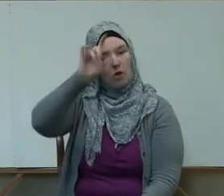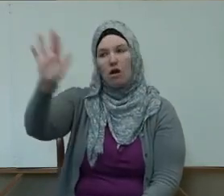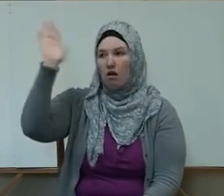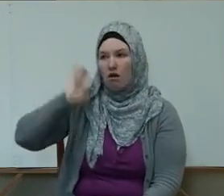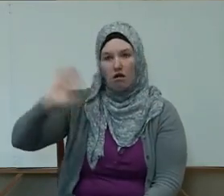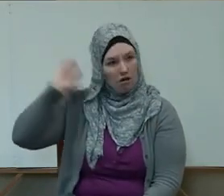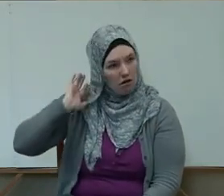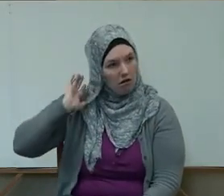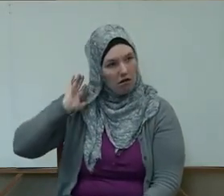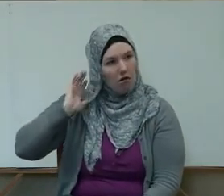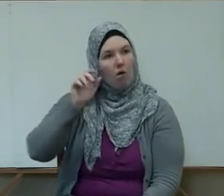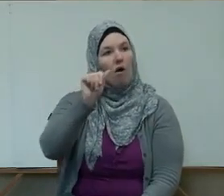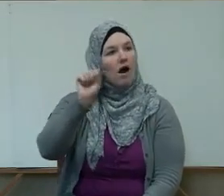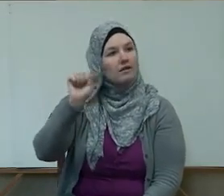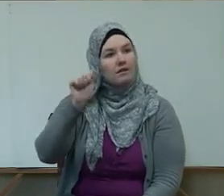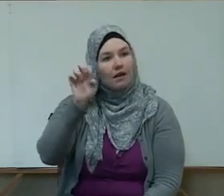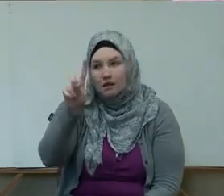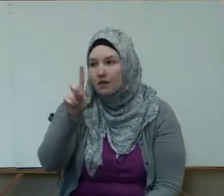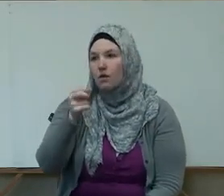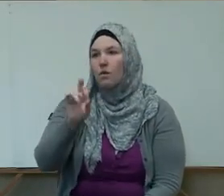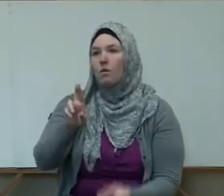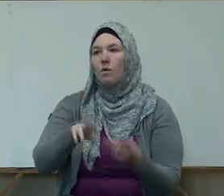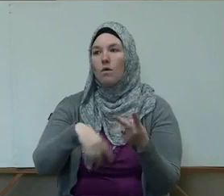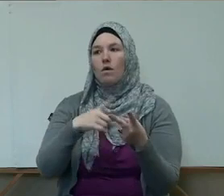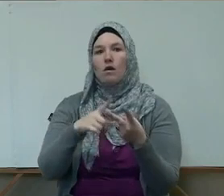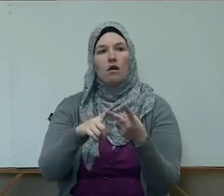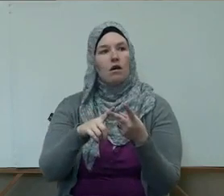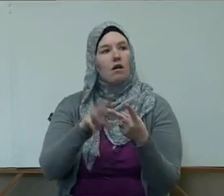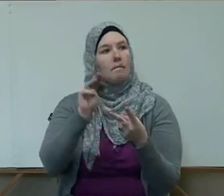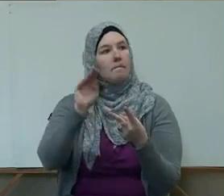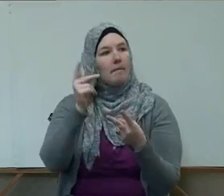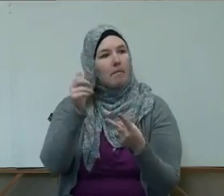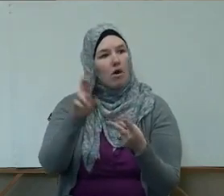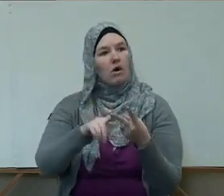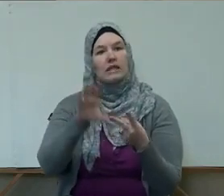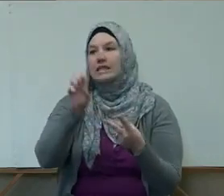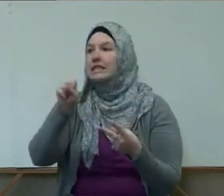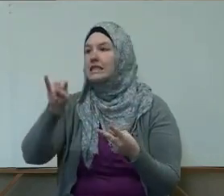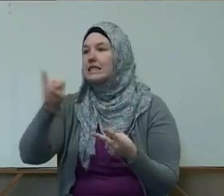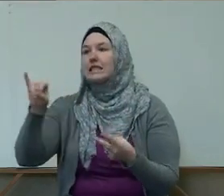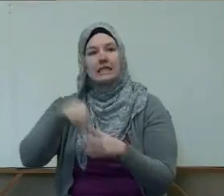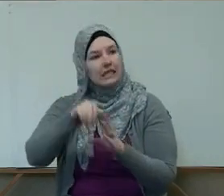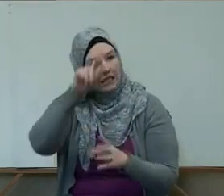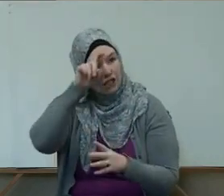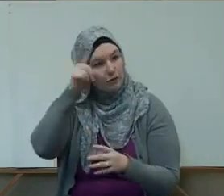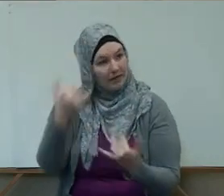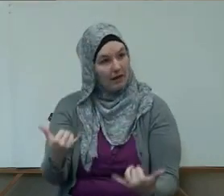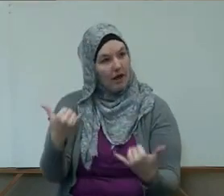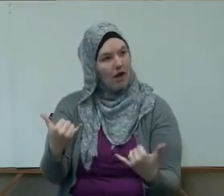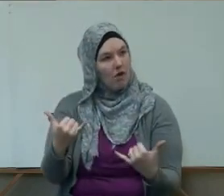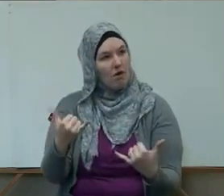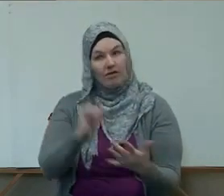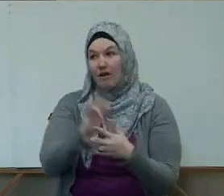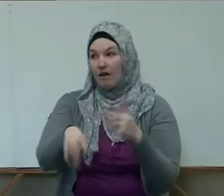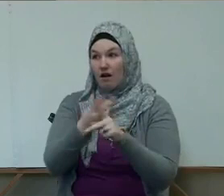or the regime of Assad, or the regime of Myanmar, or the regime of Sisi in Egypt, all of those types of